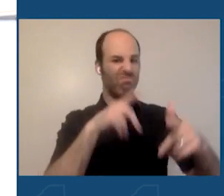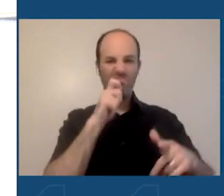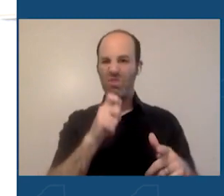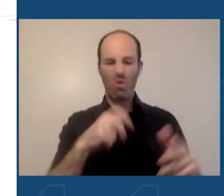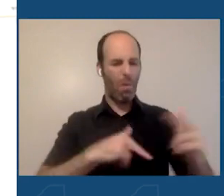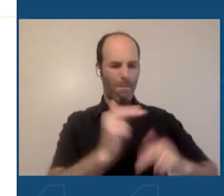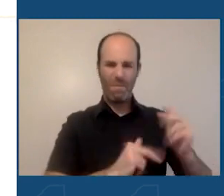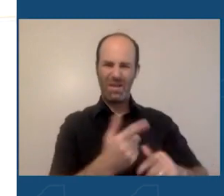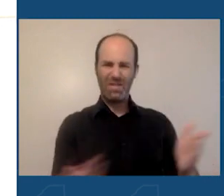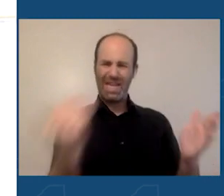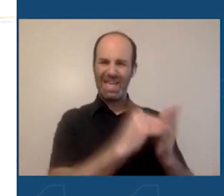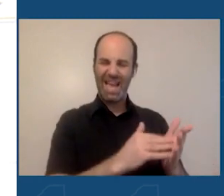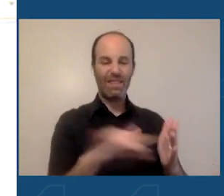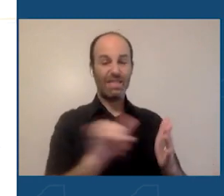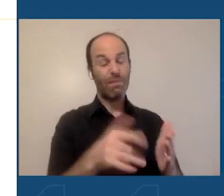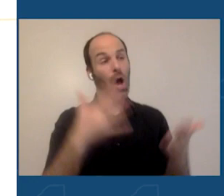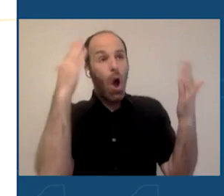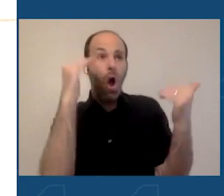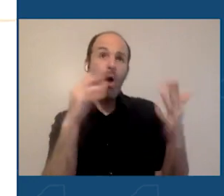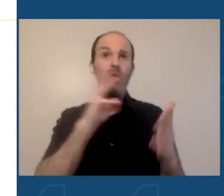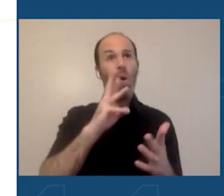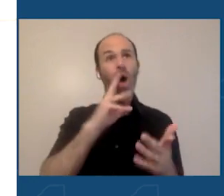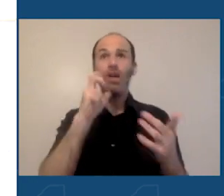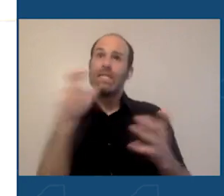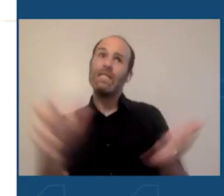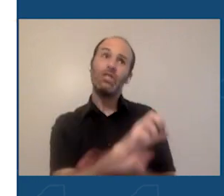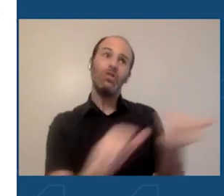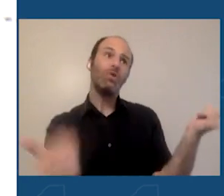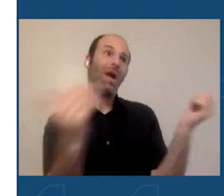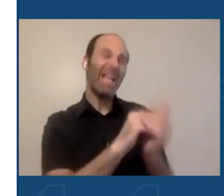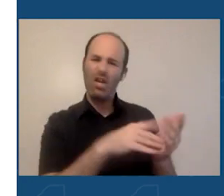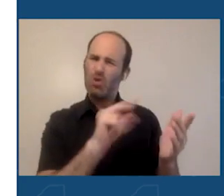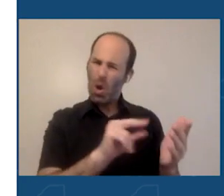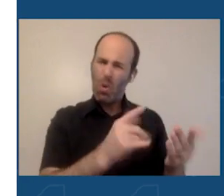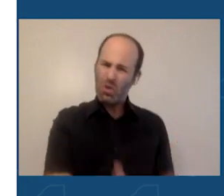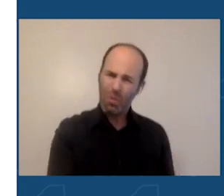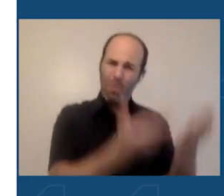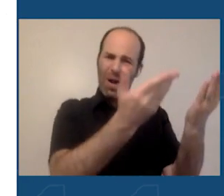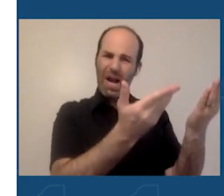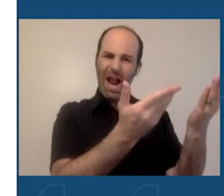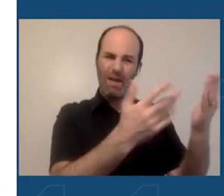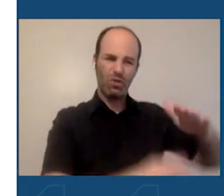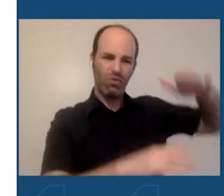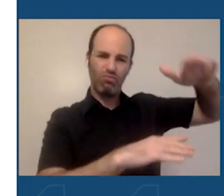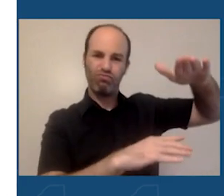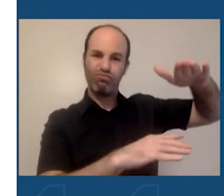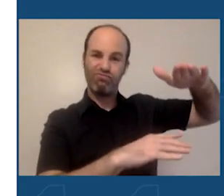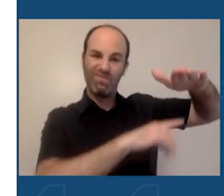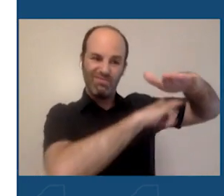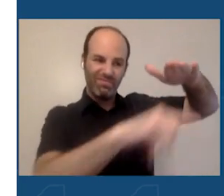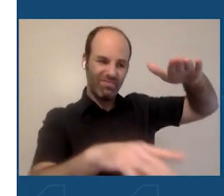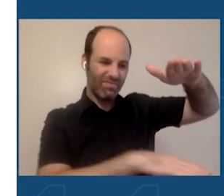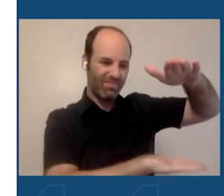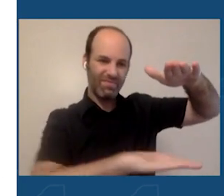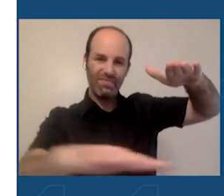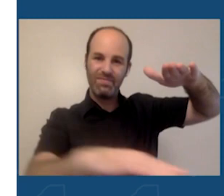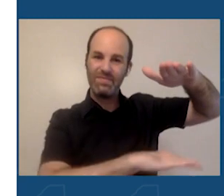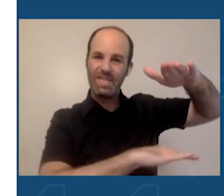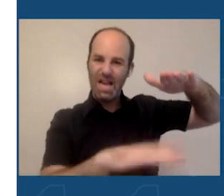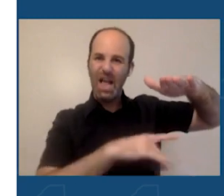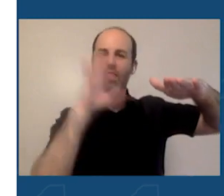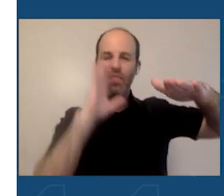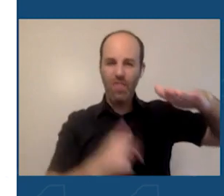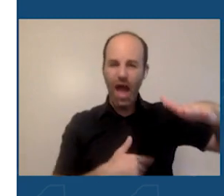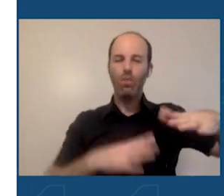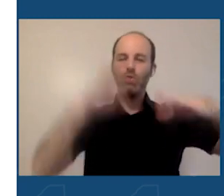and say, I hope the water doesn't go over it again this time. You make it elevated. That's what we're going to be doing now. And that'll mitigate future flooding events and